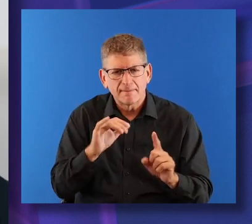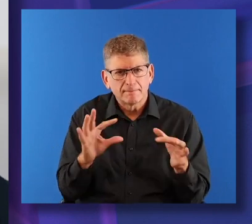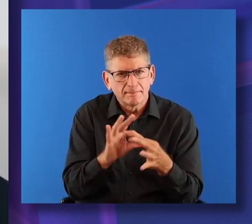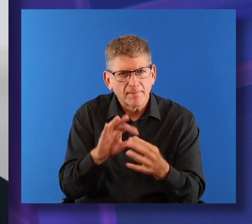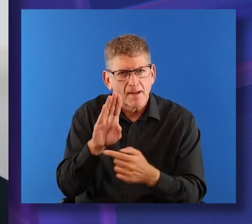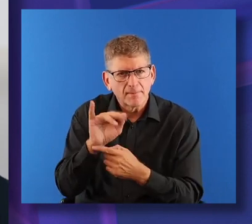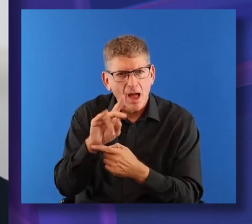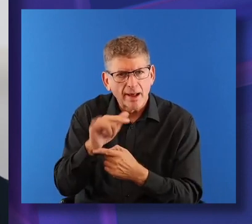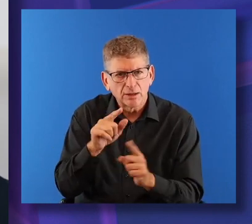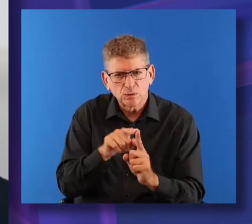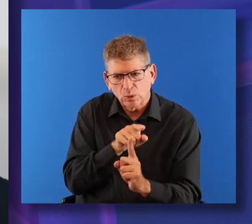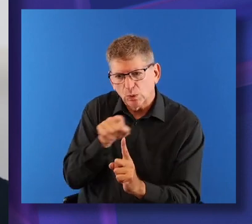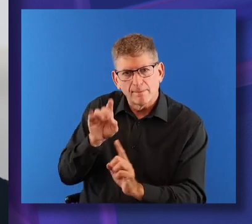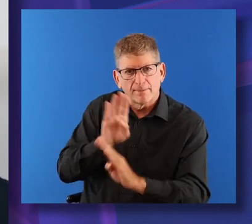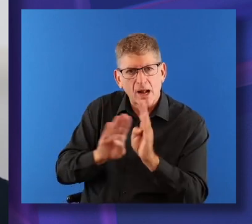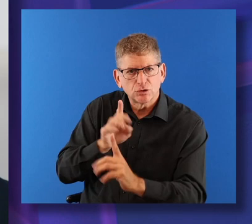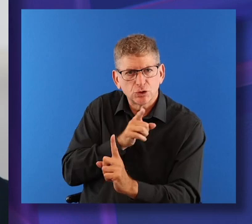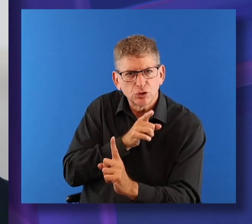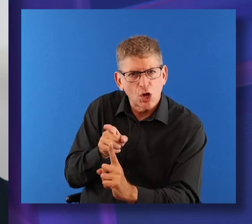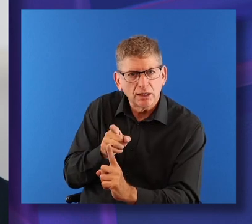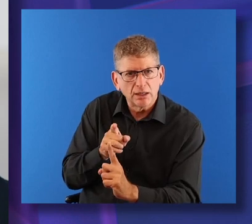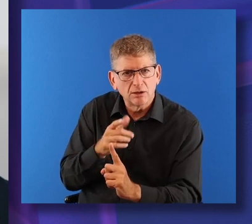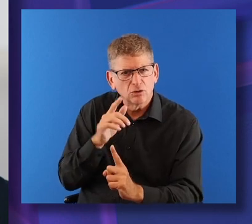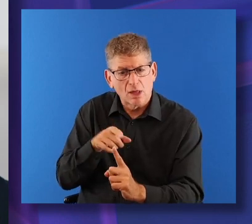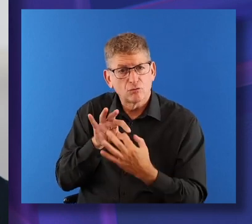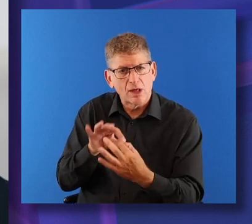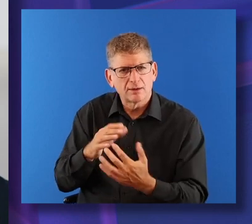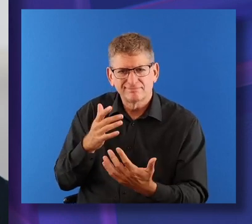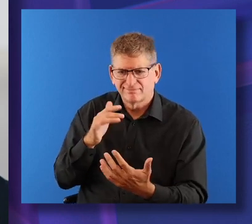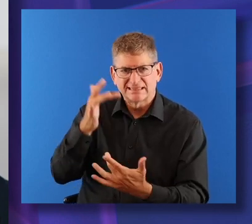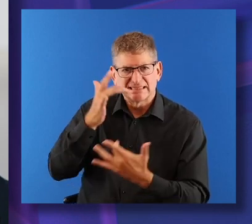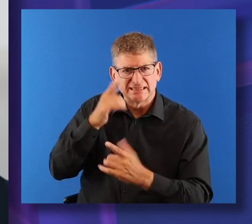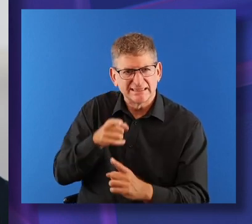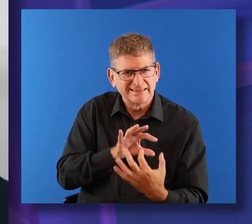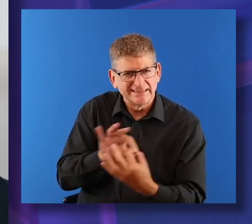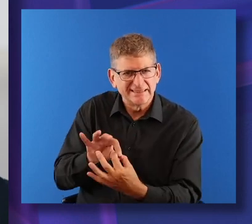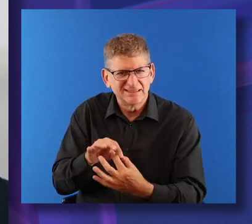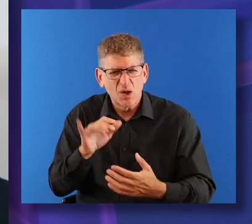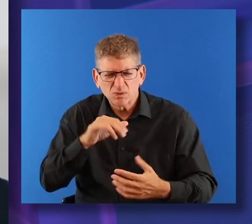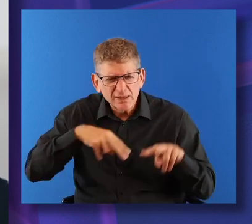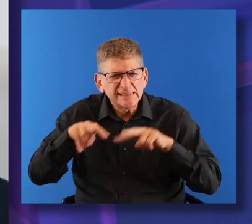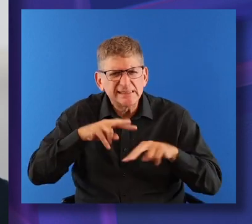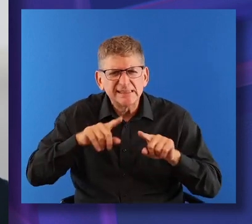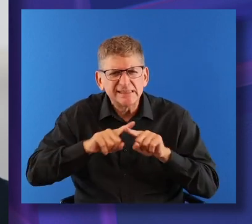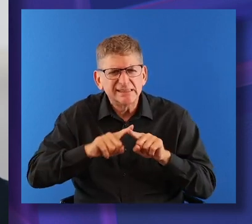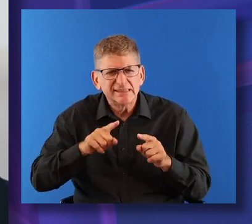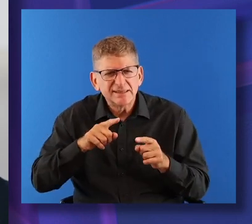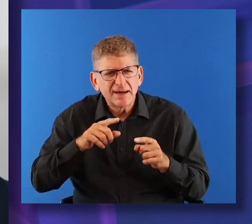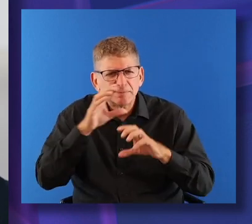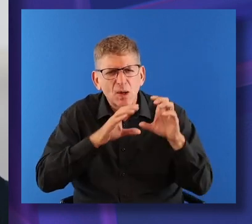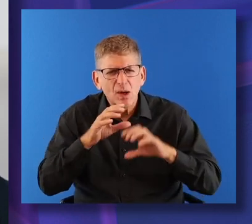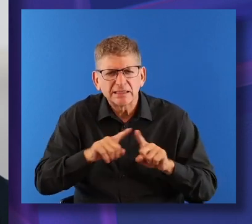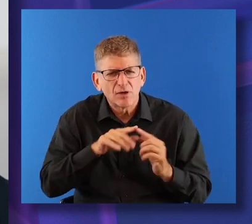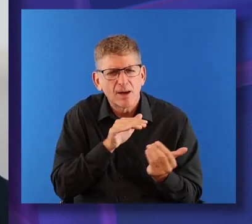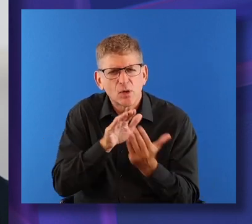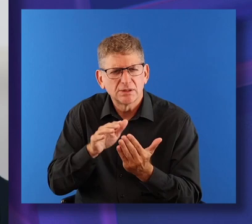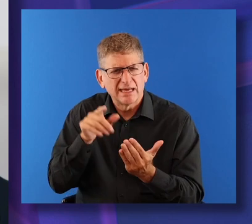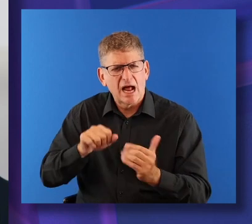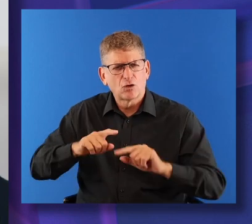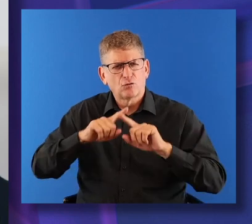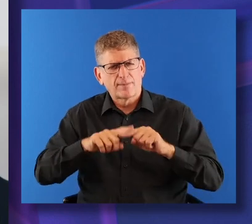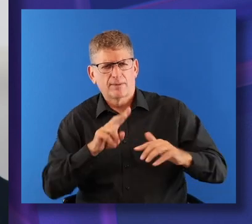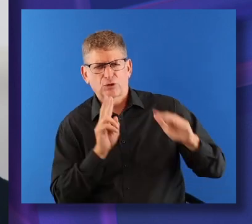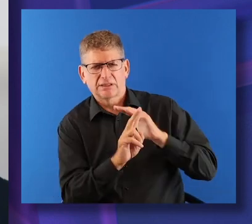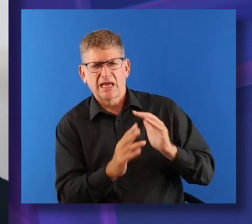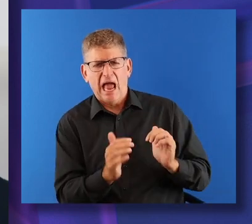disease. We're also exploring approaches to reliably predict how best to synthesize molecules in the lab, as well